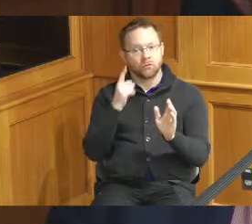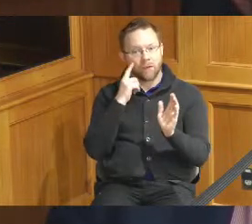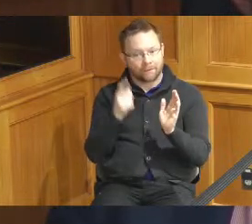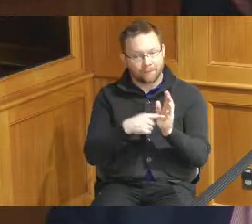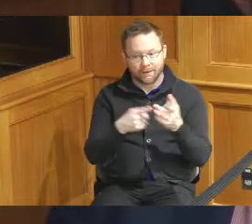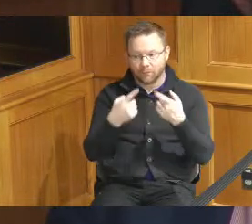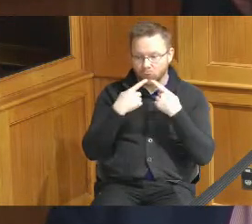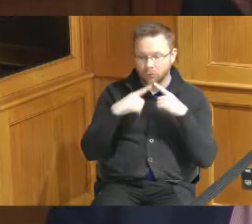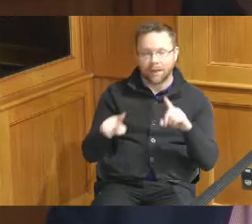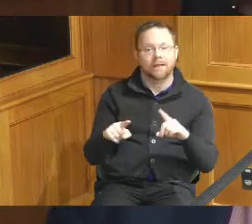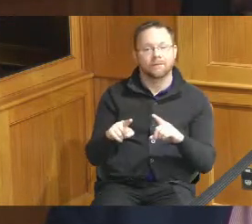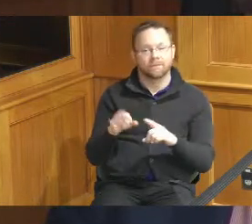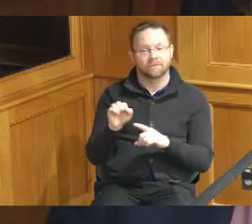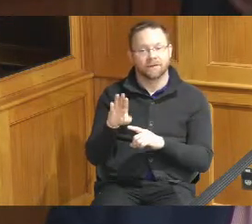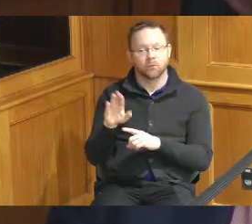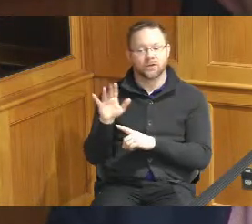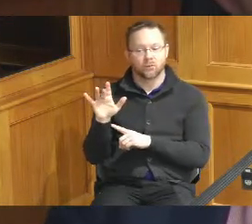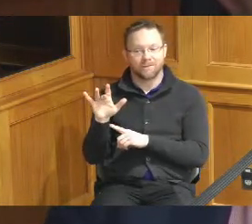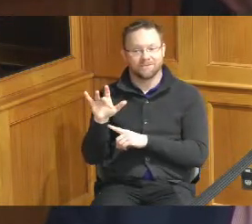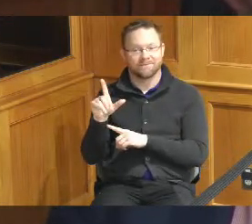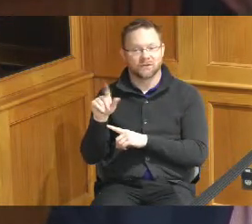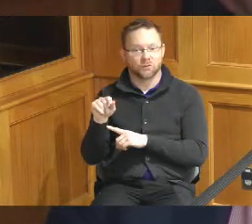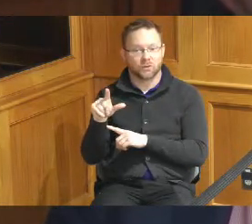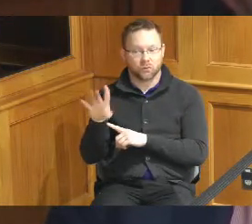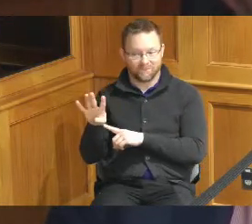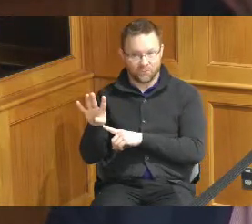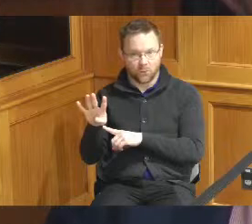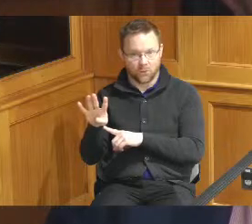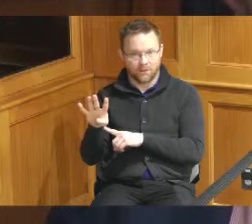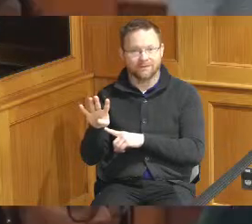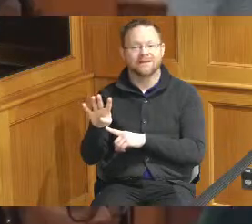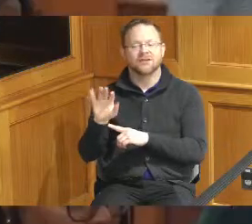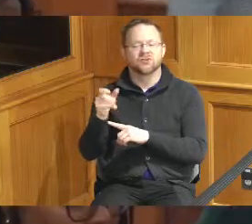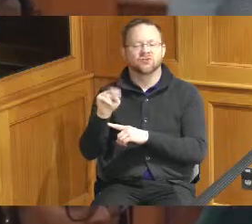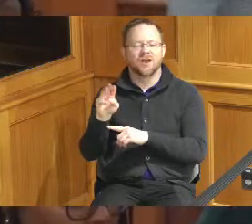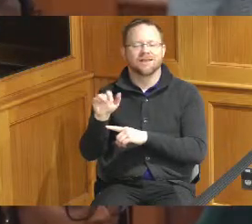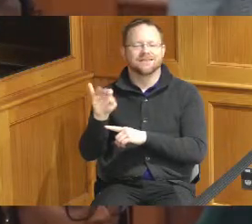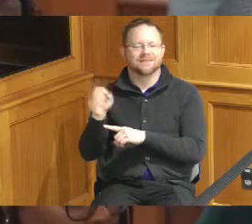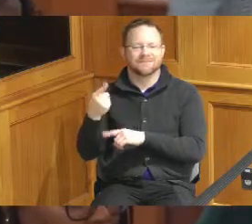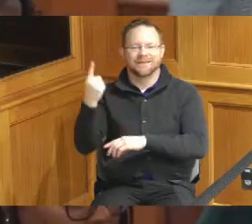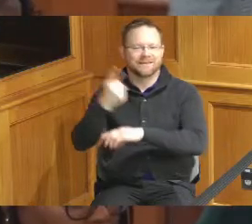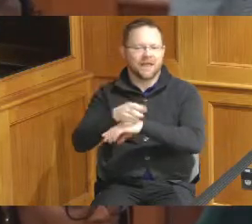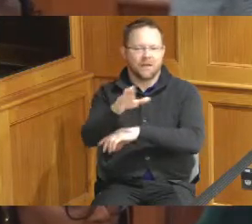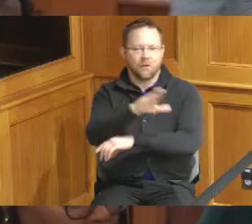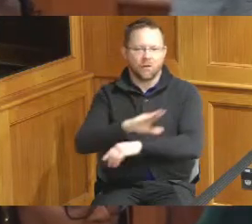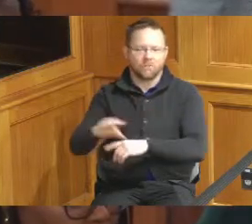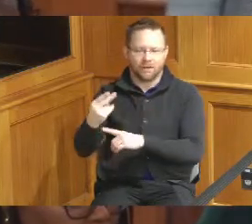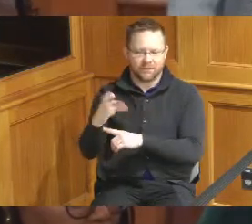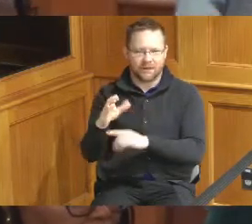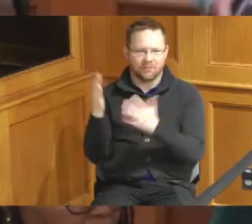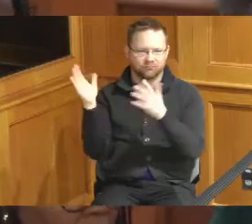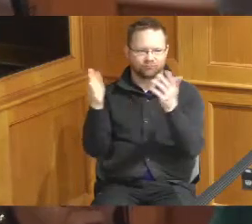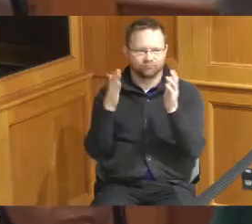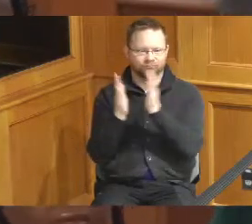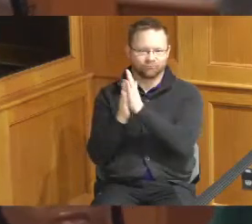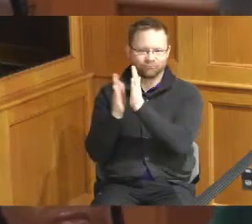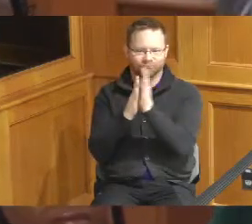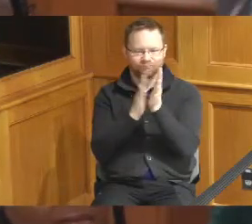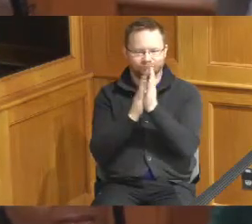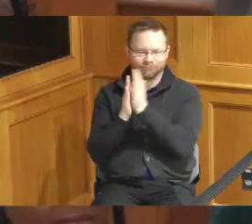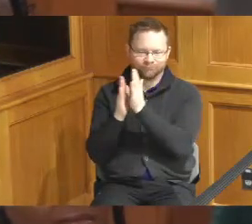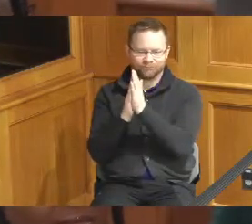proclaimed that the 25th day of February 2024 is John Smith Day in all of Hamilton County.